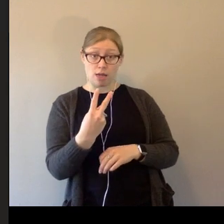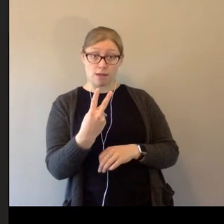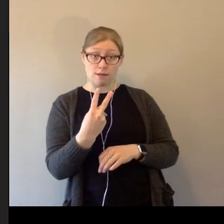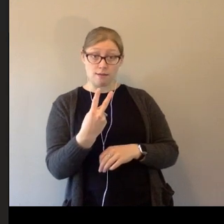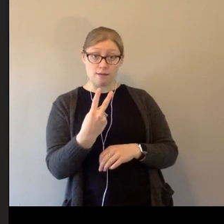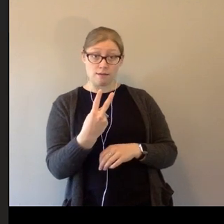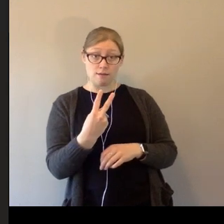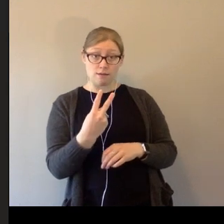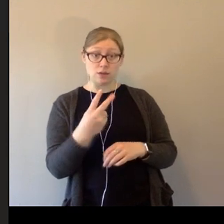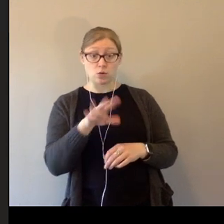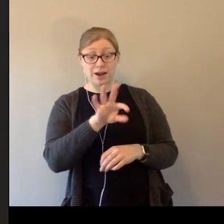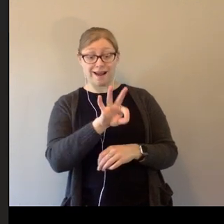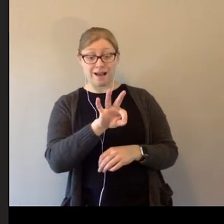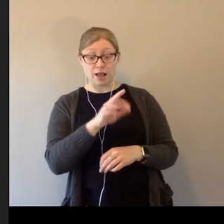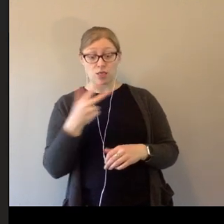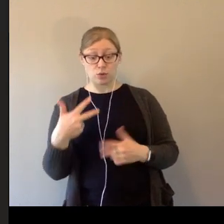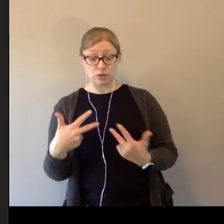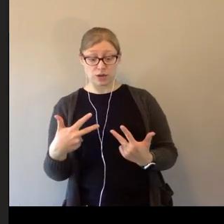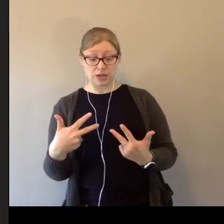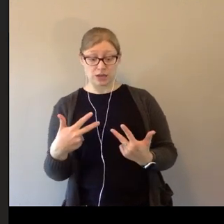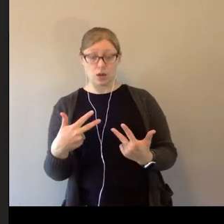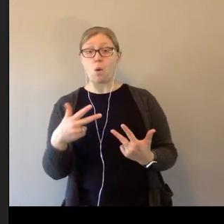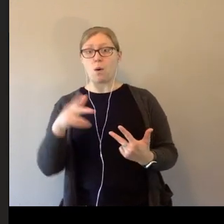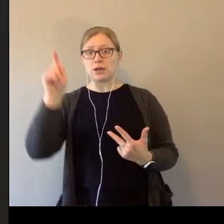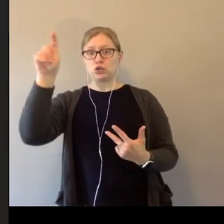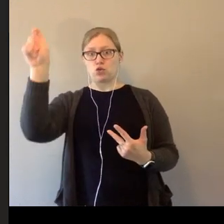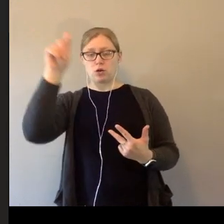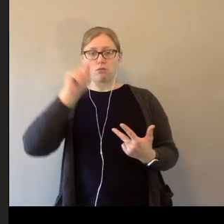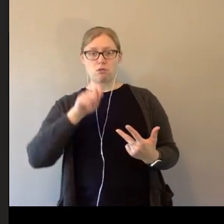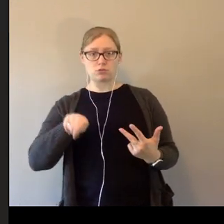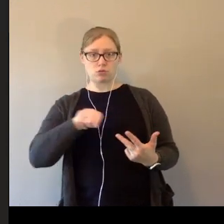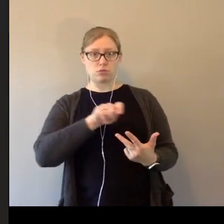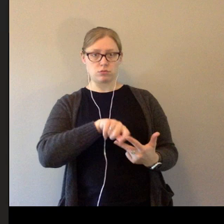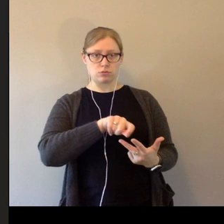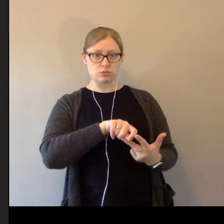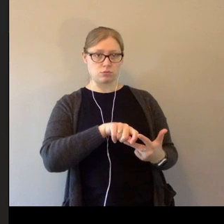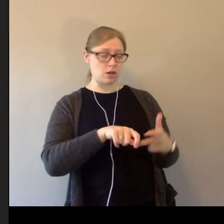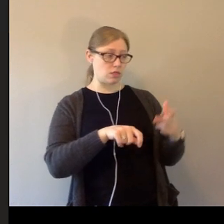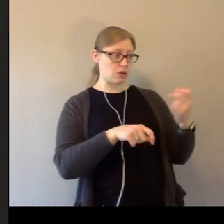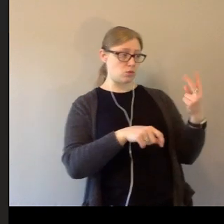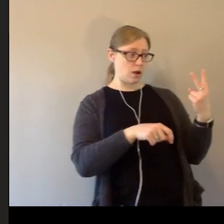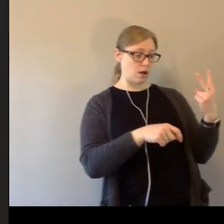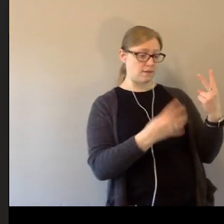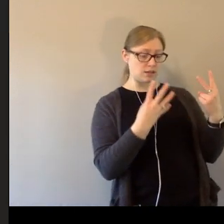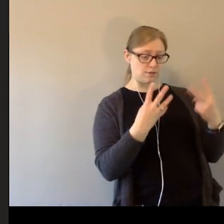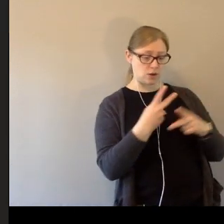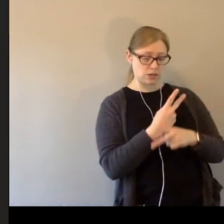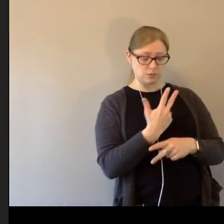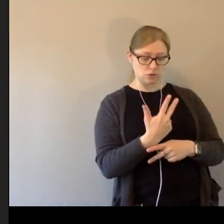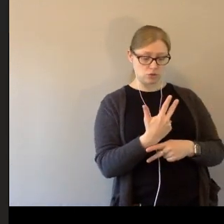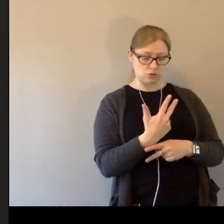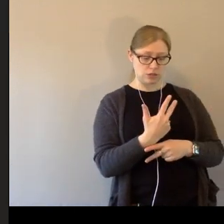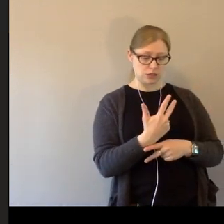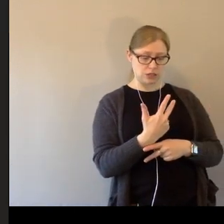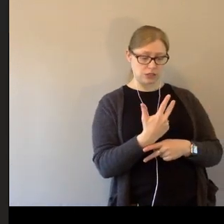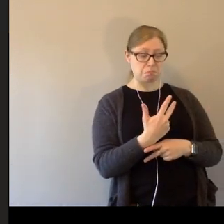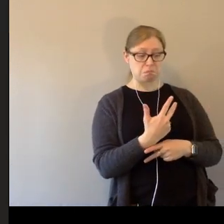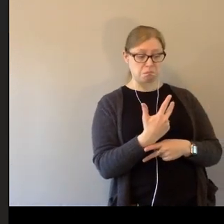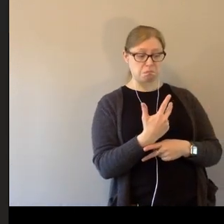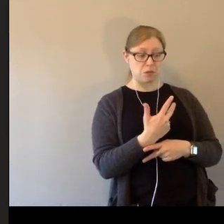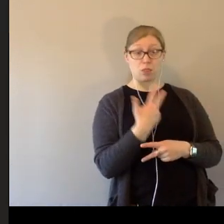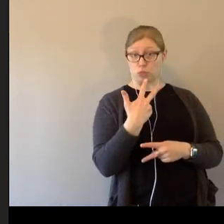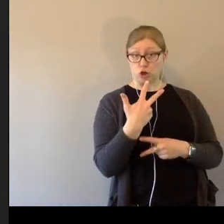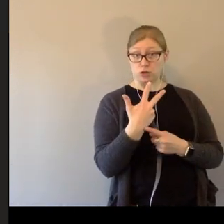and a 3, so I better circle those. And this is going to be 4 times 3, so 3 times 4. 3